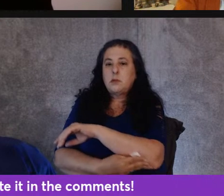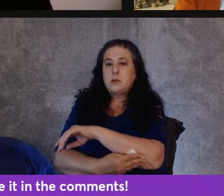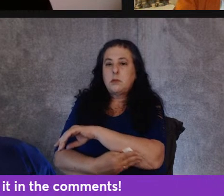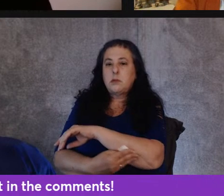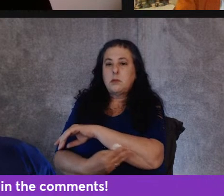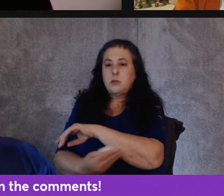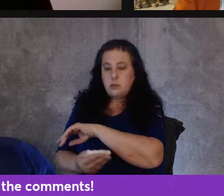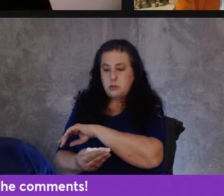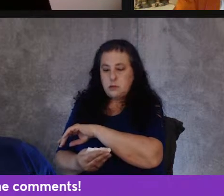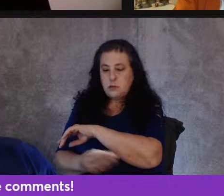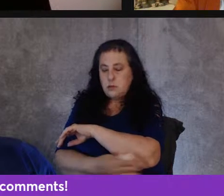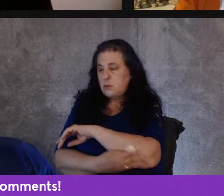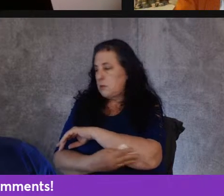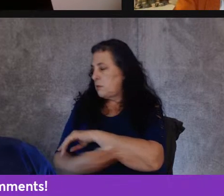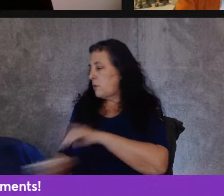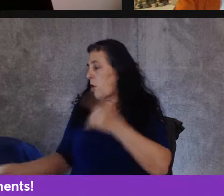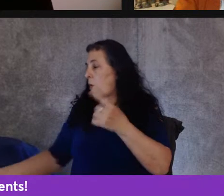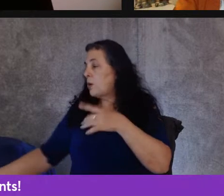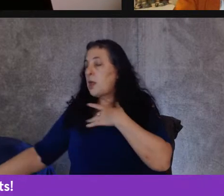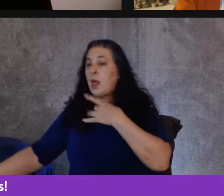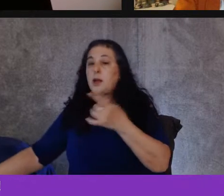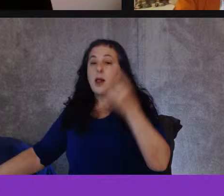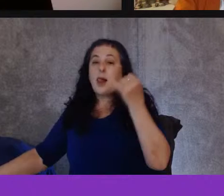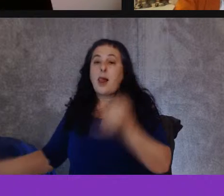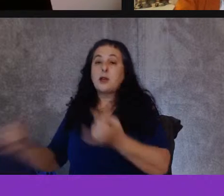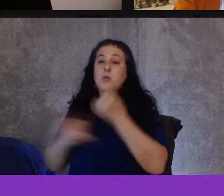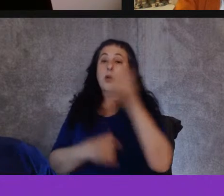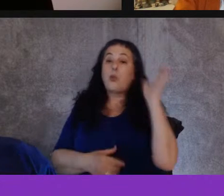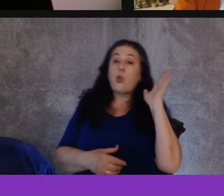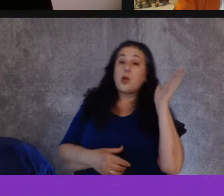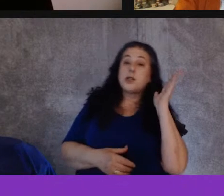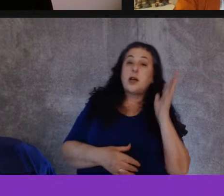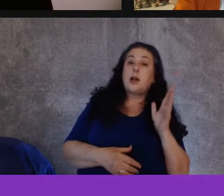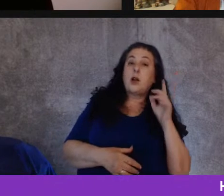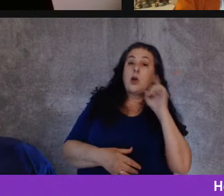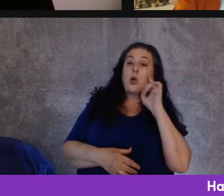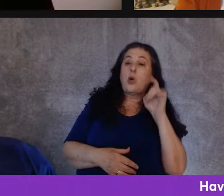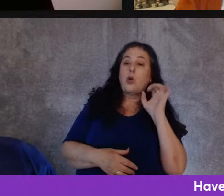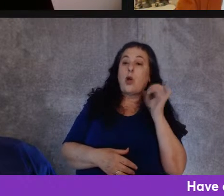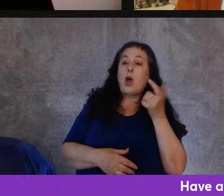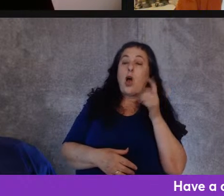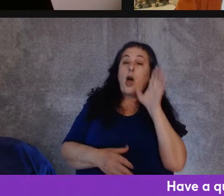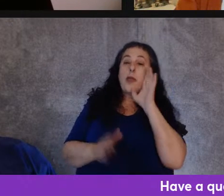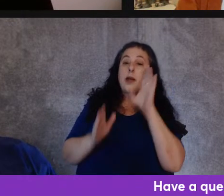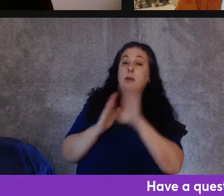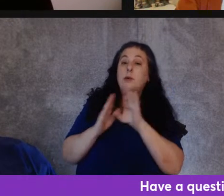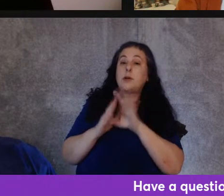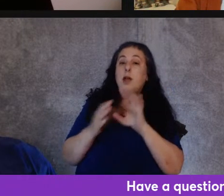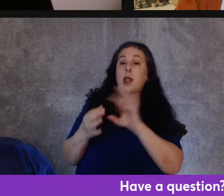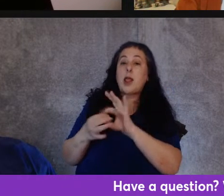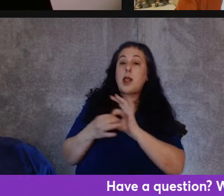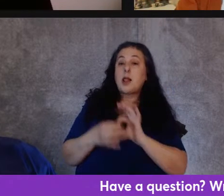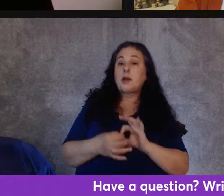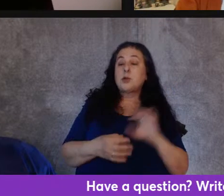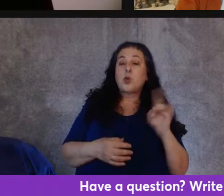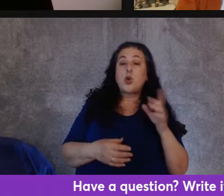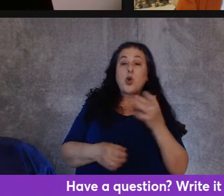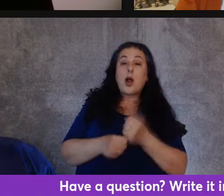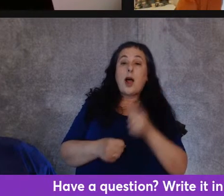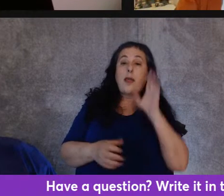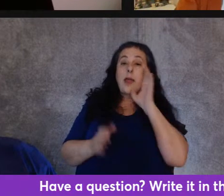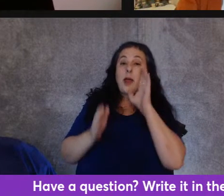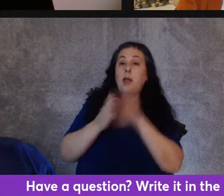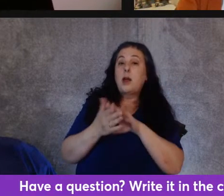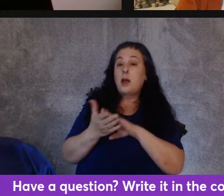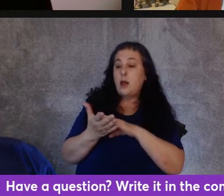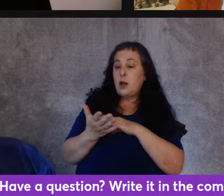Lynn. I always like to ask presenters. I noticed with all the images you had links. Where you got them. Just